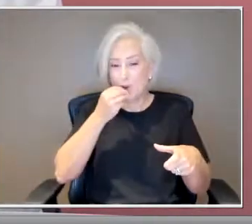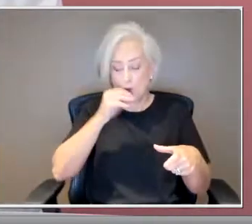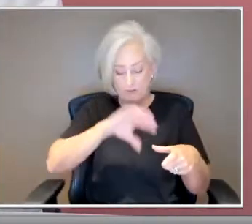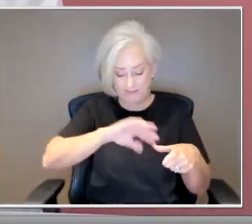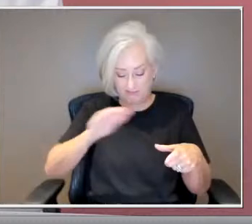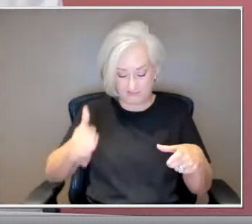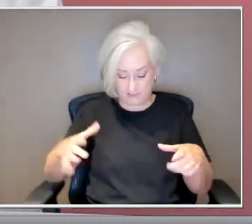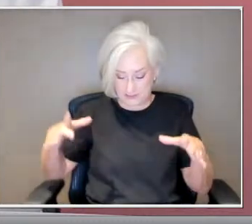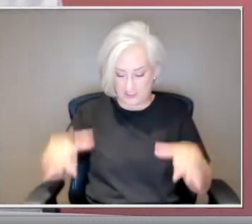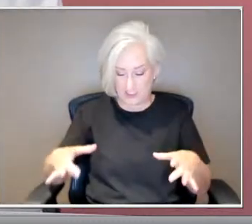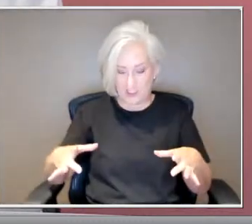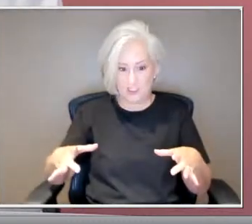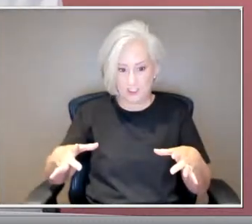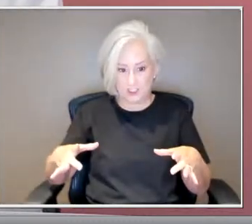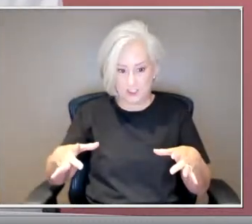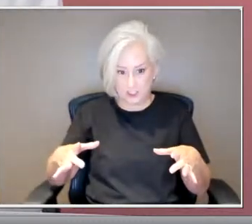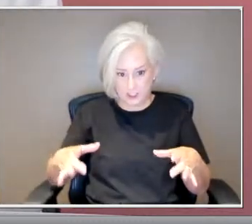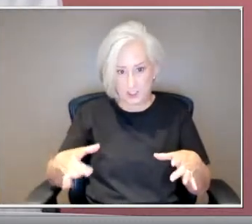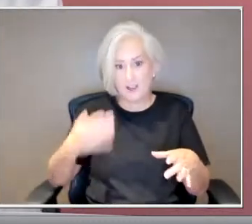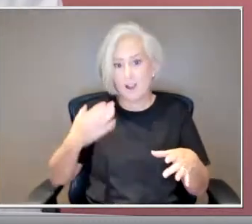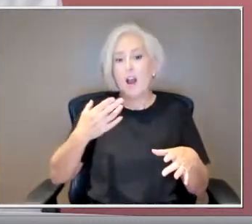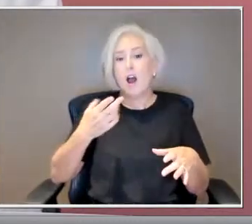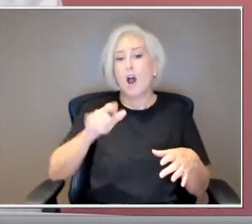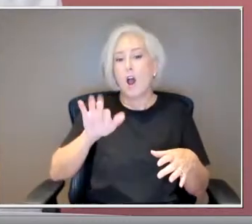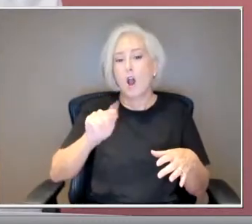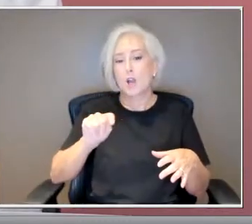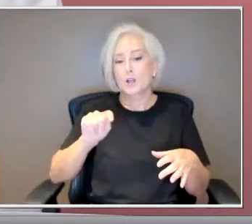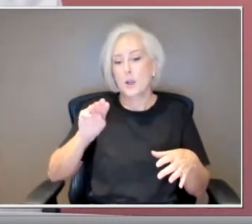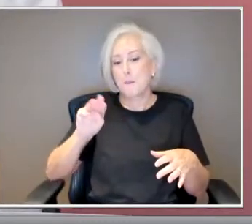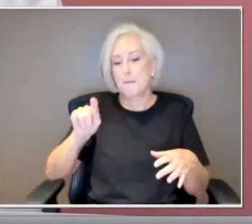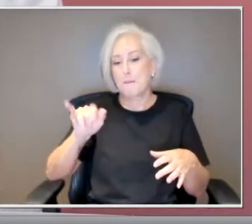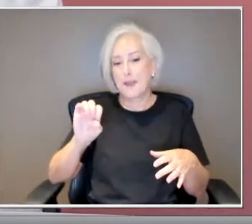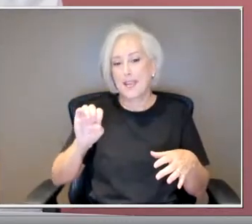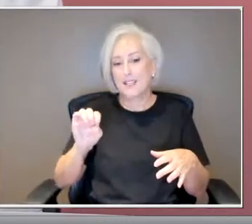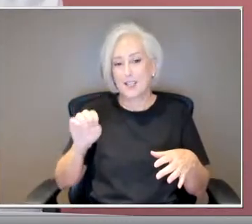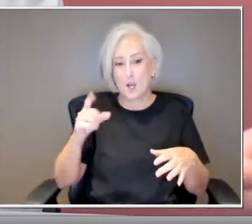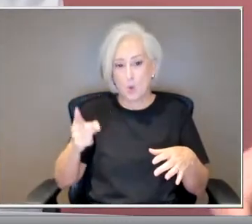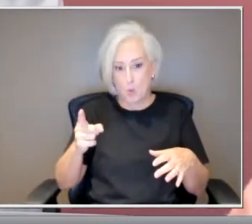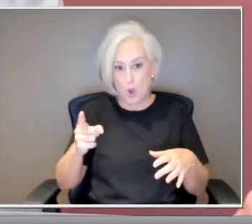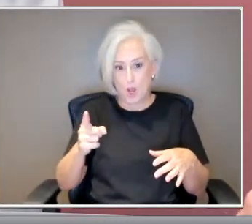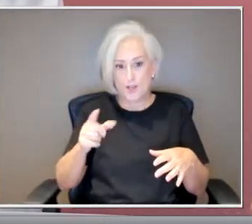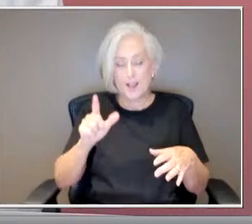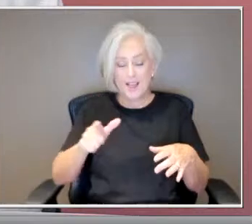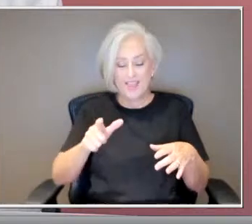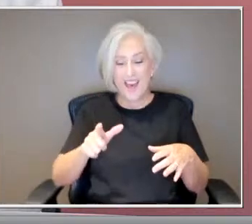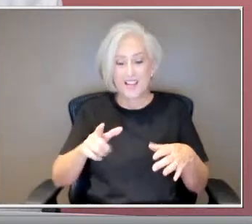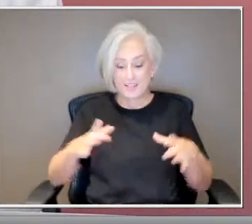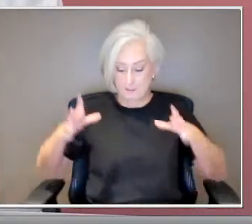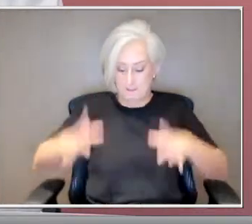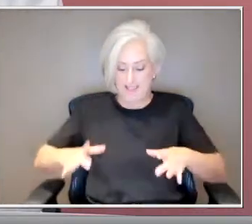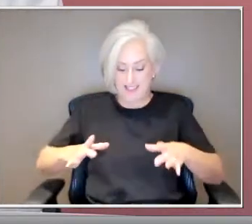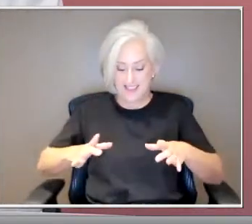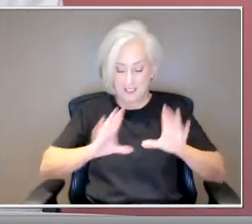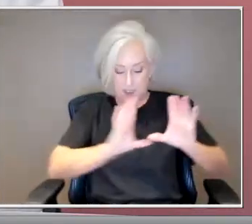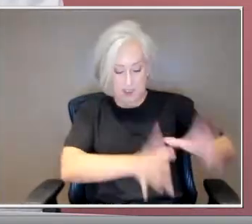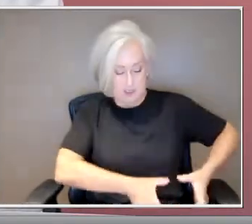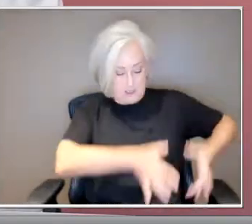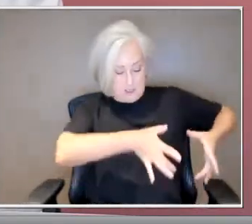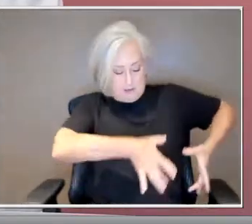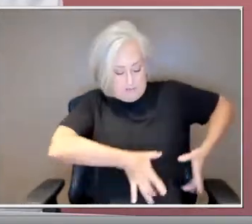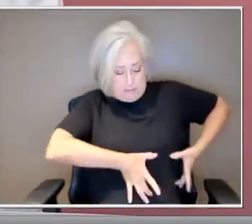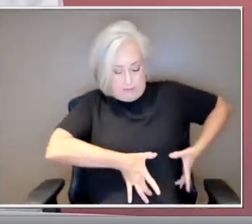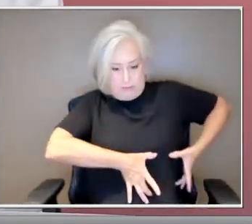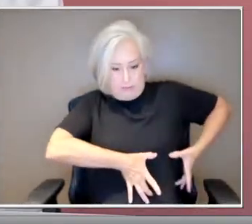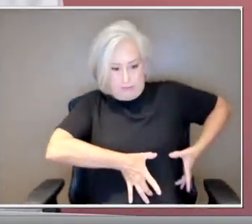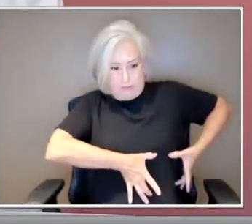was a HeartMate 1, which was this big. They all sat in the left upper quadrant. This here also similarly, this is the